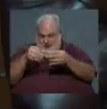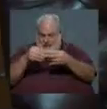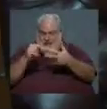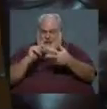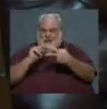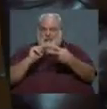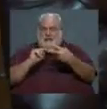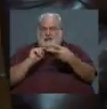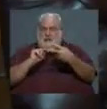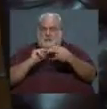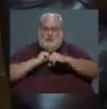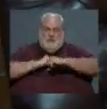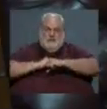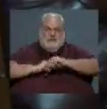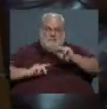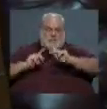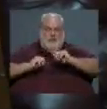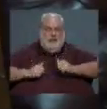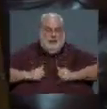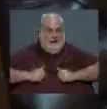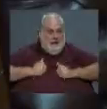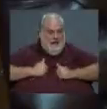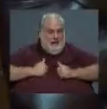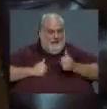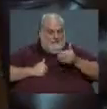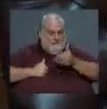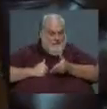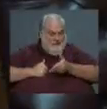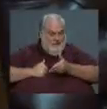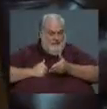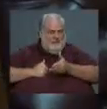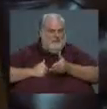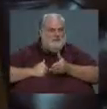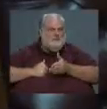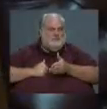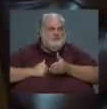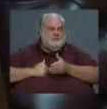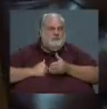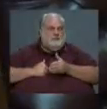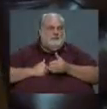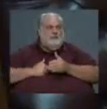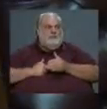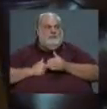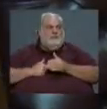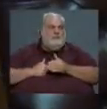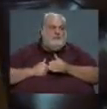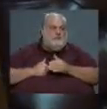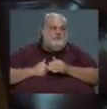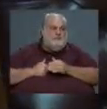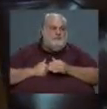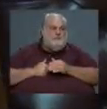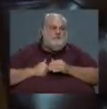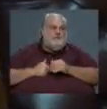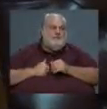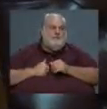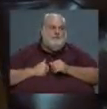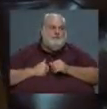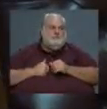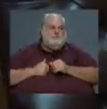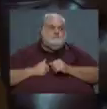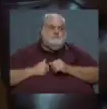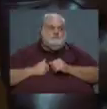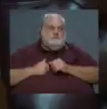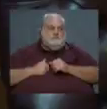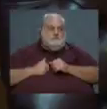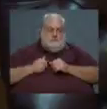for protection of the people that are in the building that live there. So